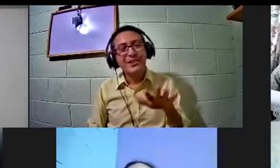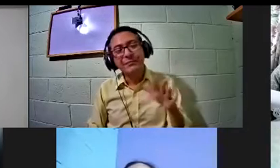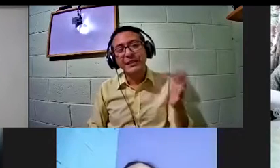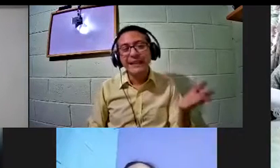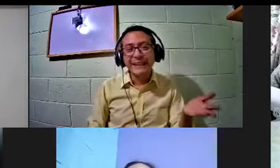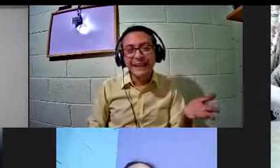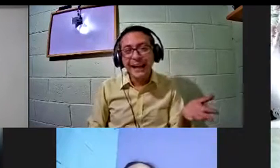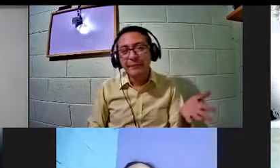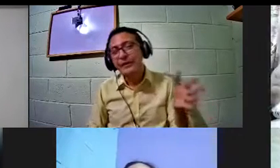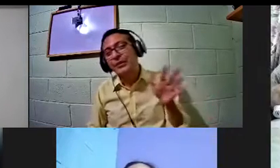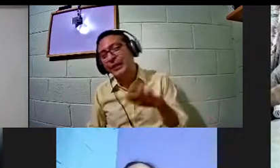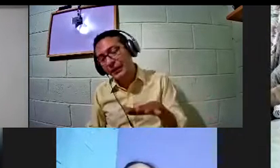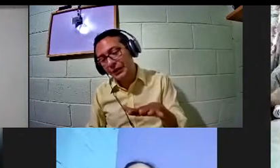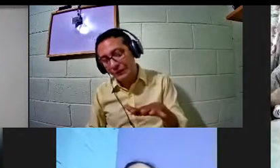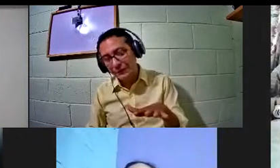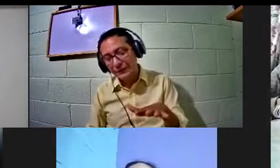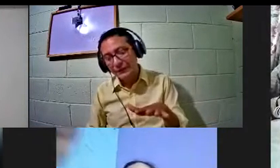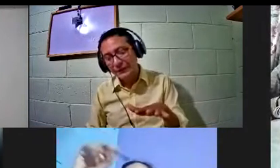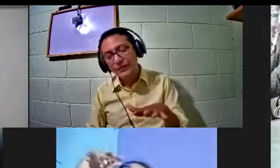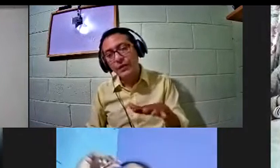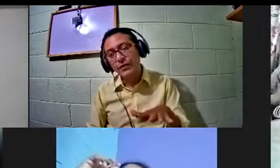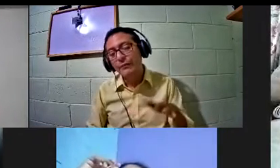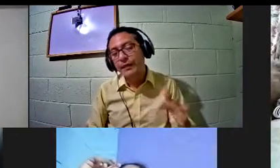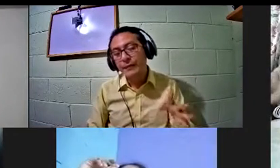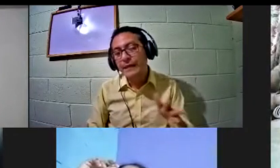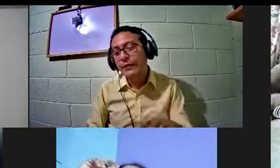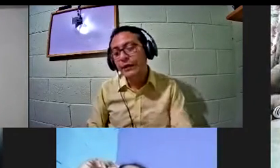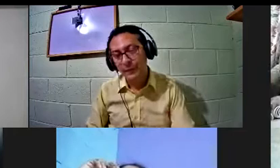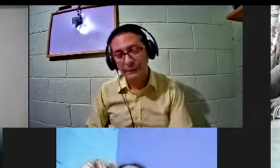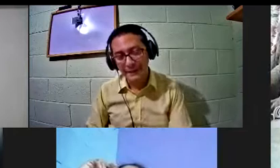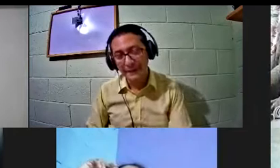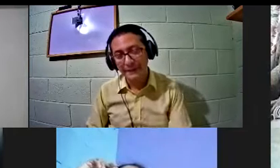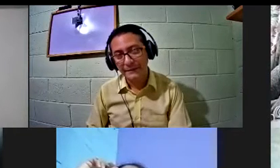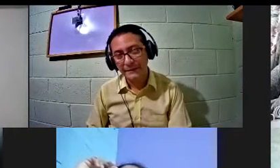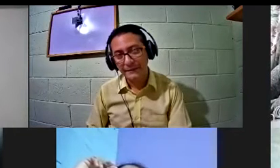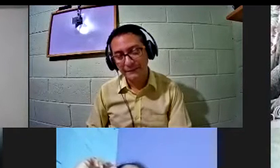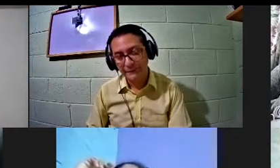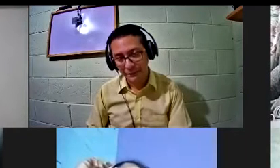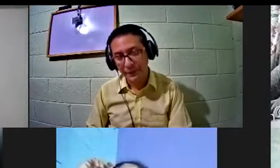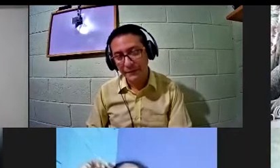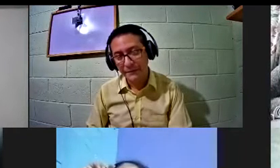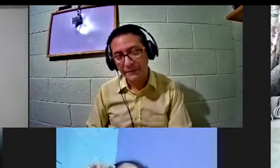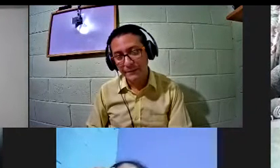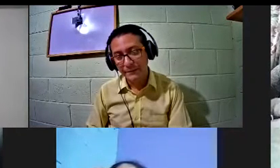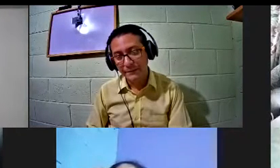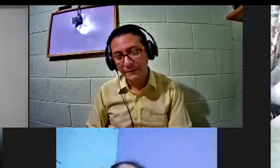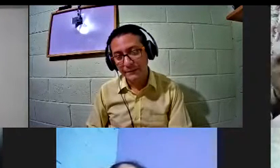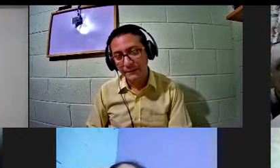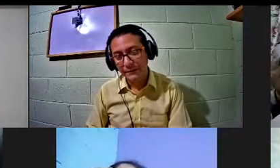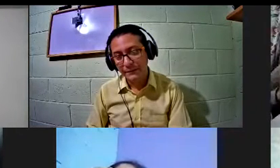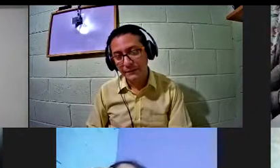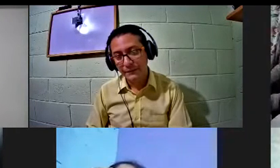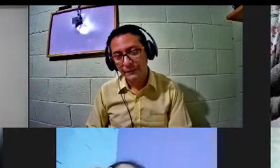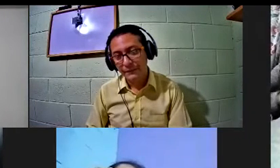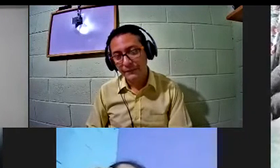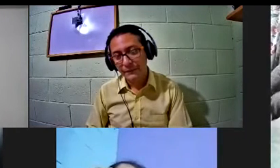that's something that can happen or cannot. Eso es algo que puede pasar o que no puede pasar. Okay?